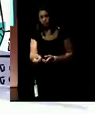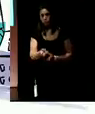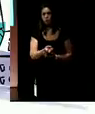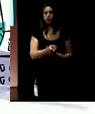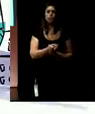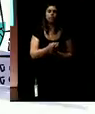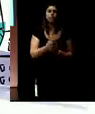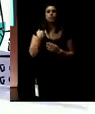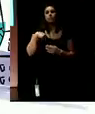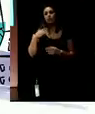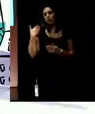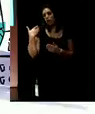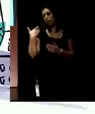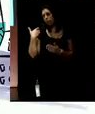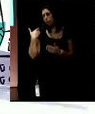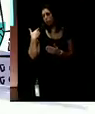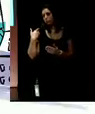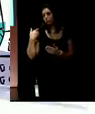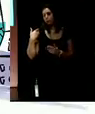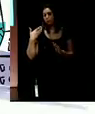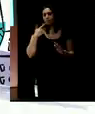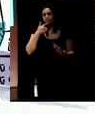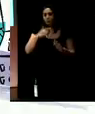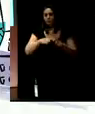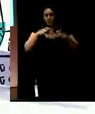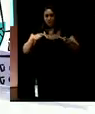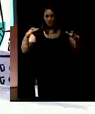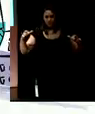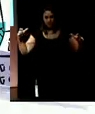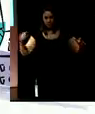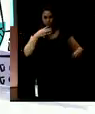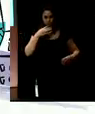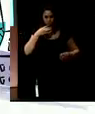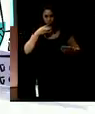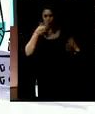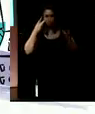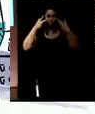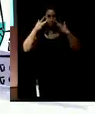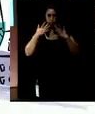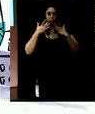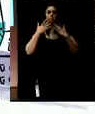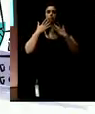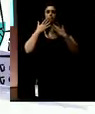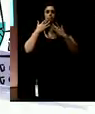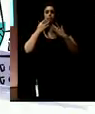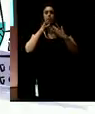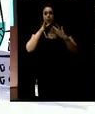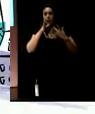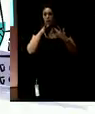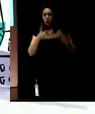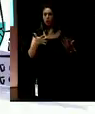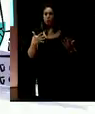our Secretary General in its recorded message, the exponential growth of tourism in the last